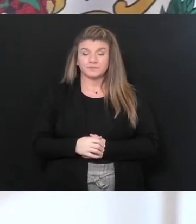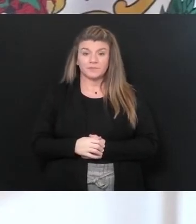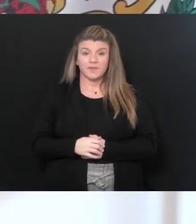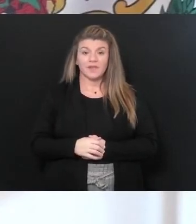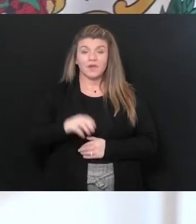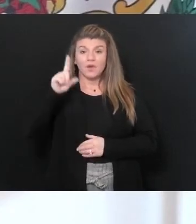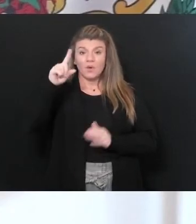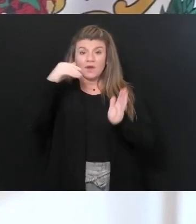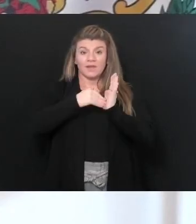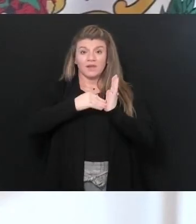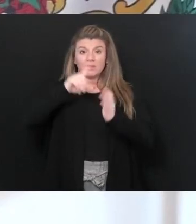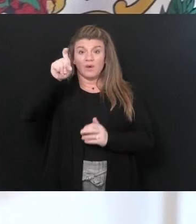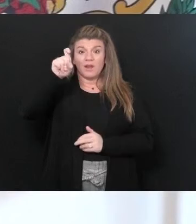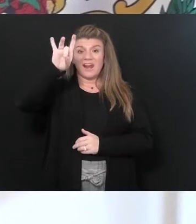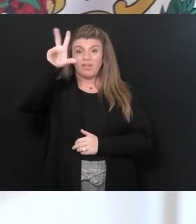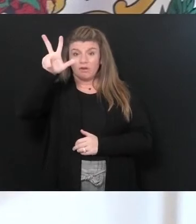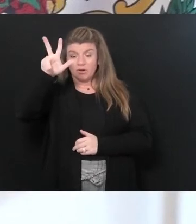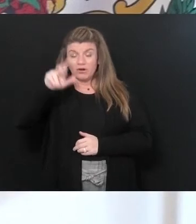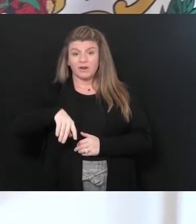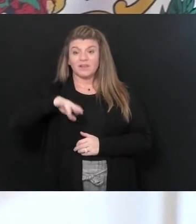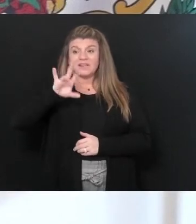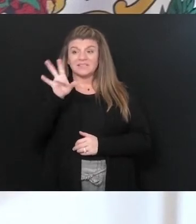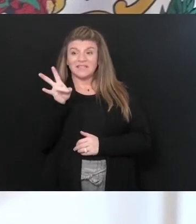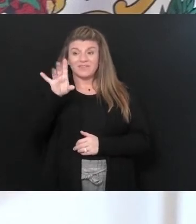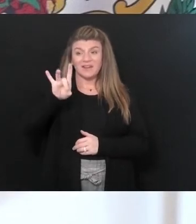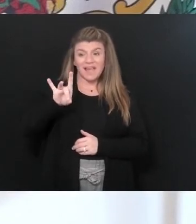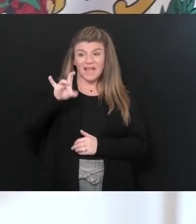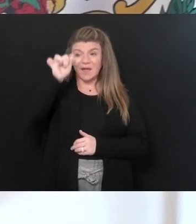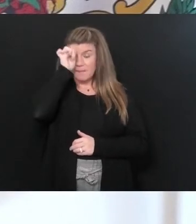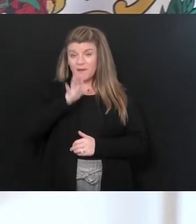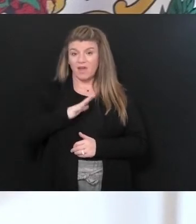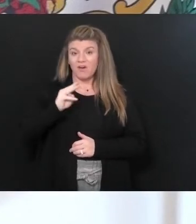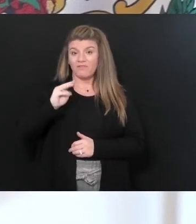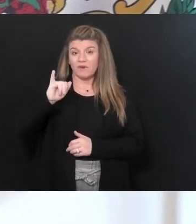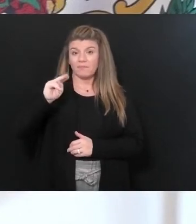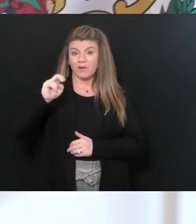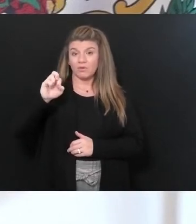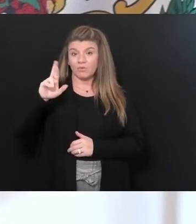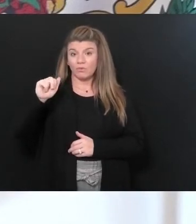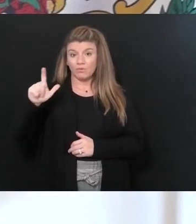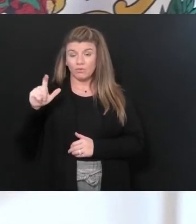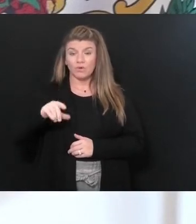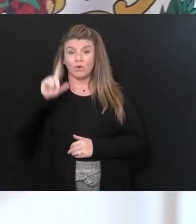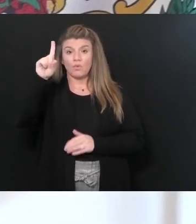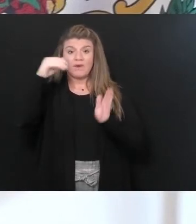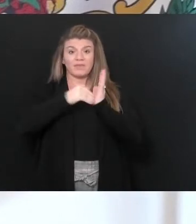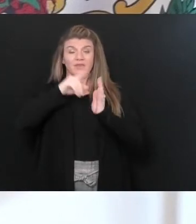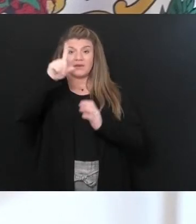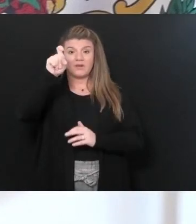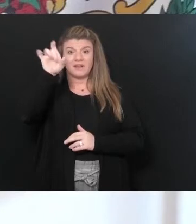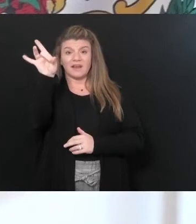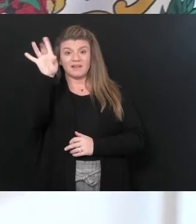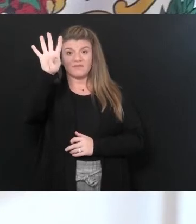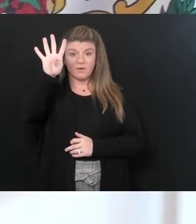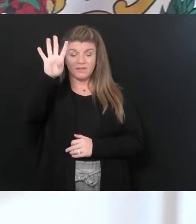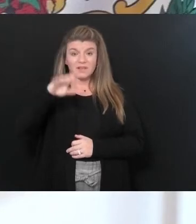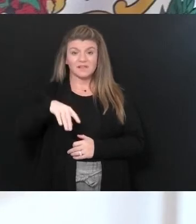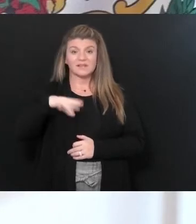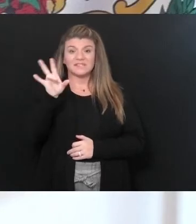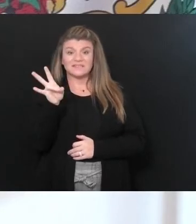Our 1,183rd death, a 78-year-old male from Mineral County. Our 1,184th death,